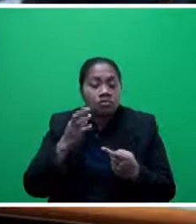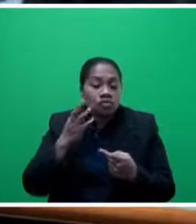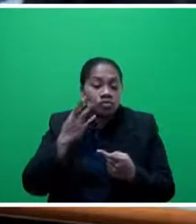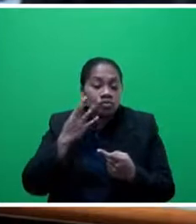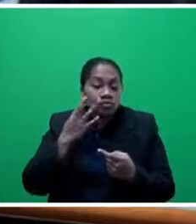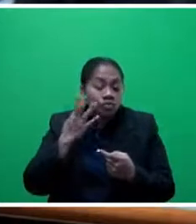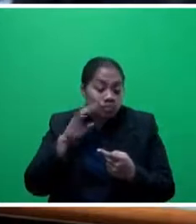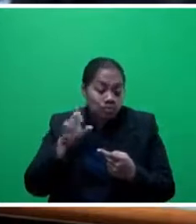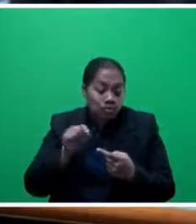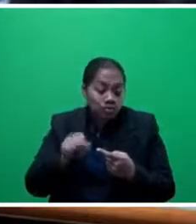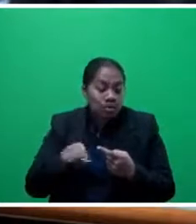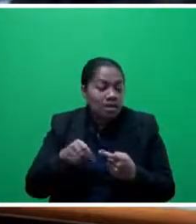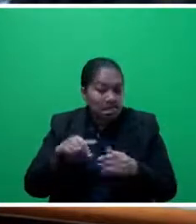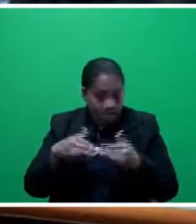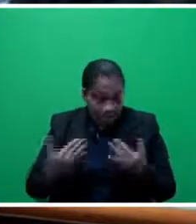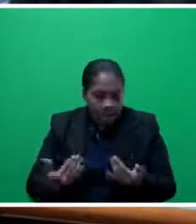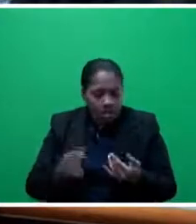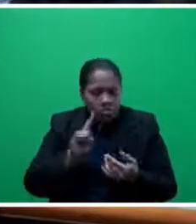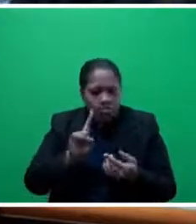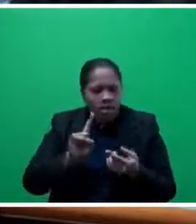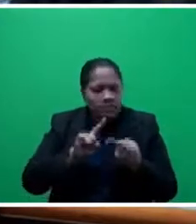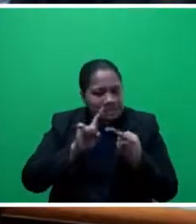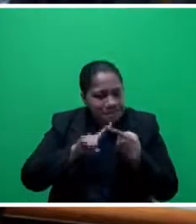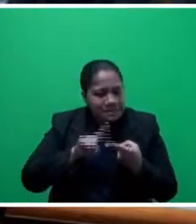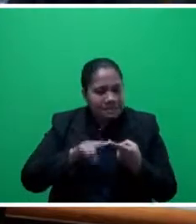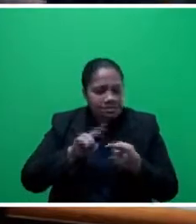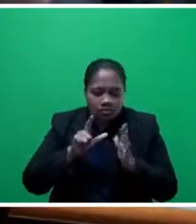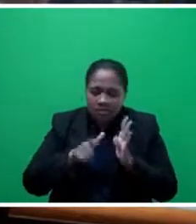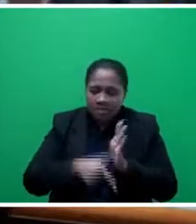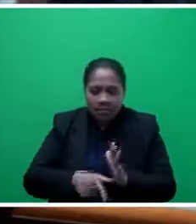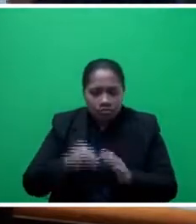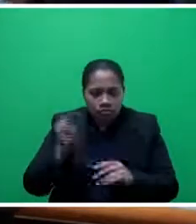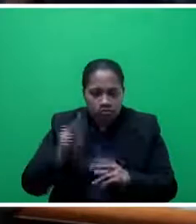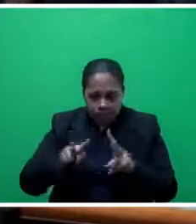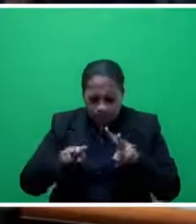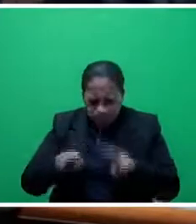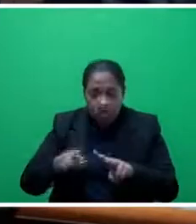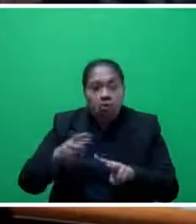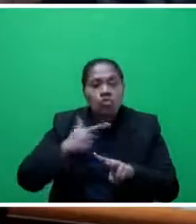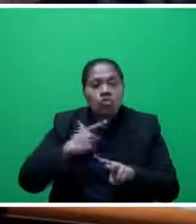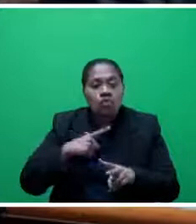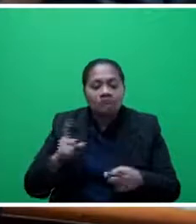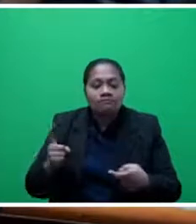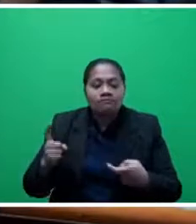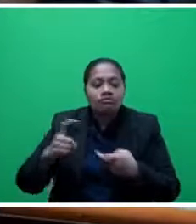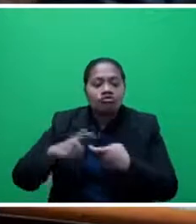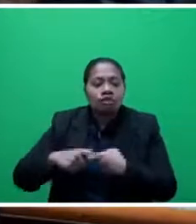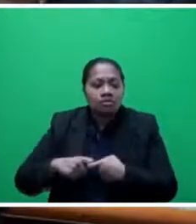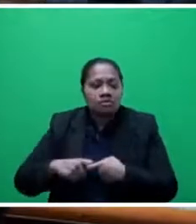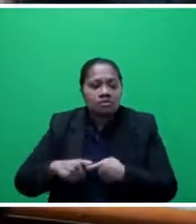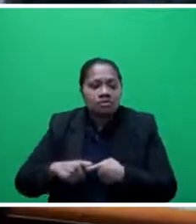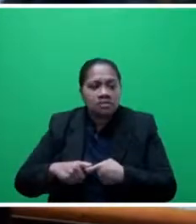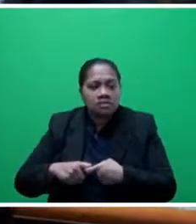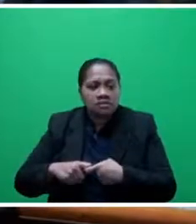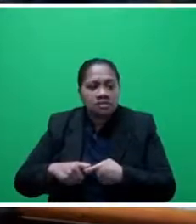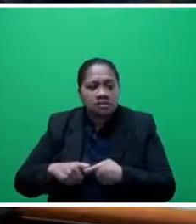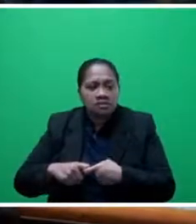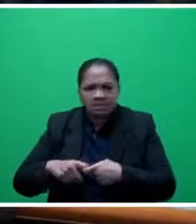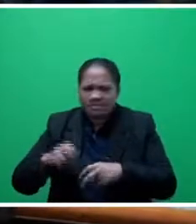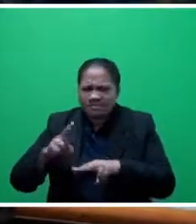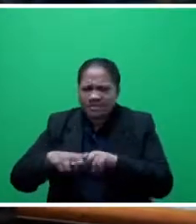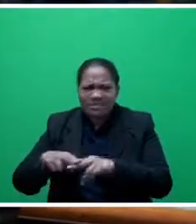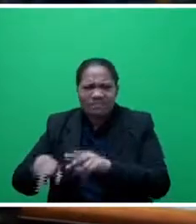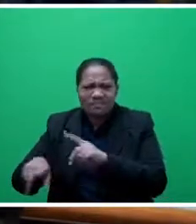is one time that we need to look at why we should join Paisa Plus, why we should sign the